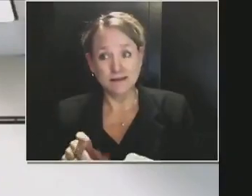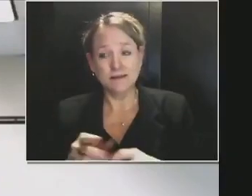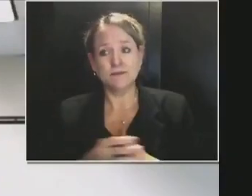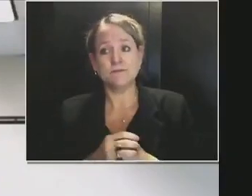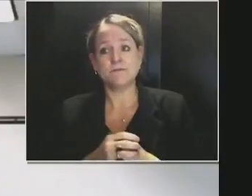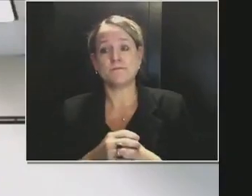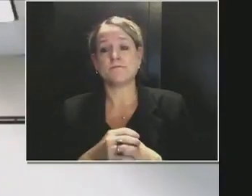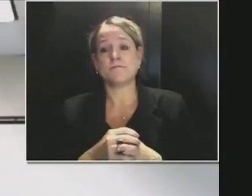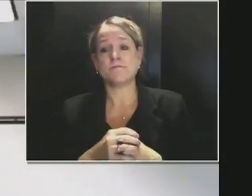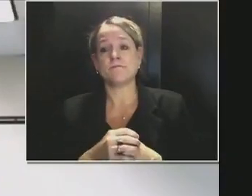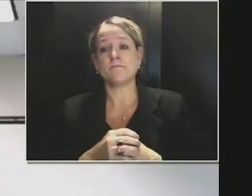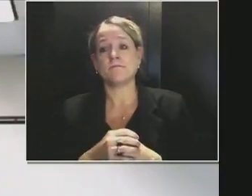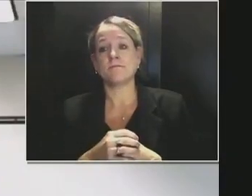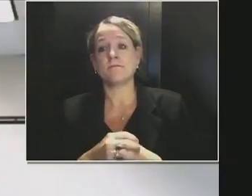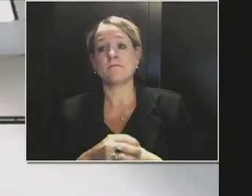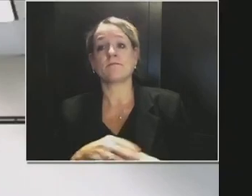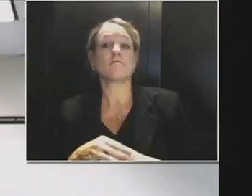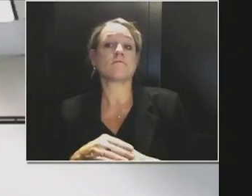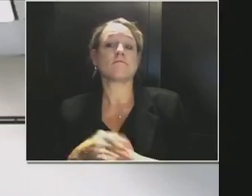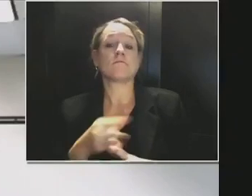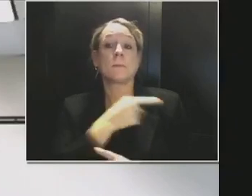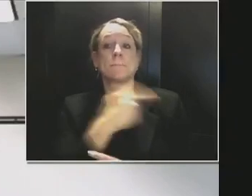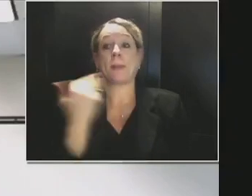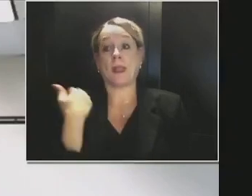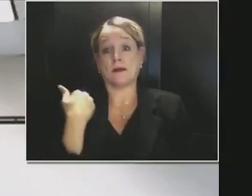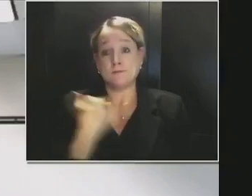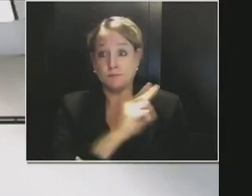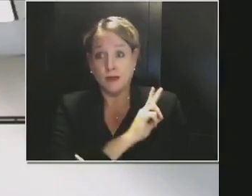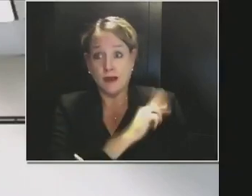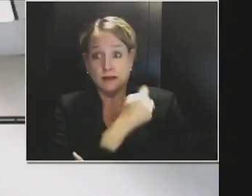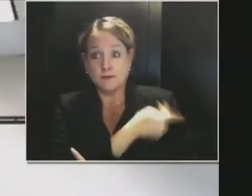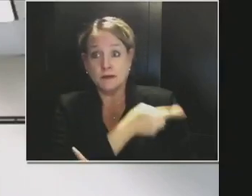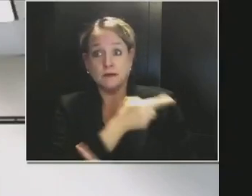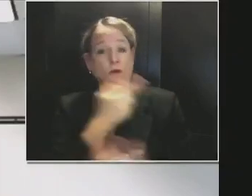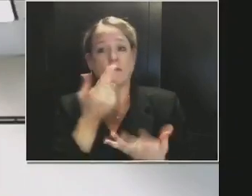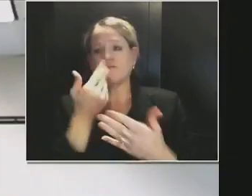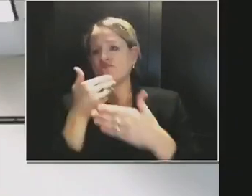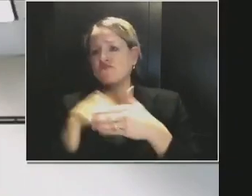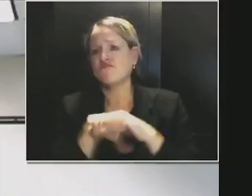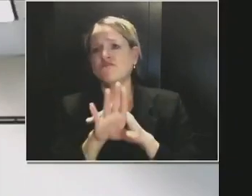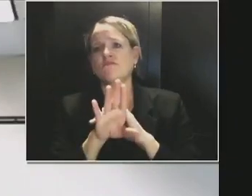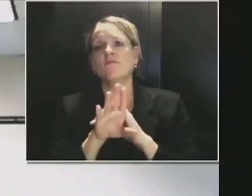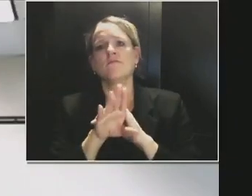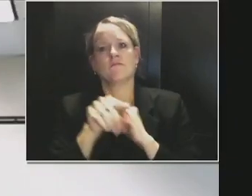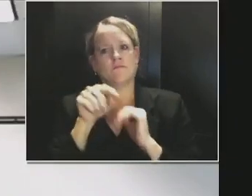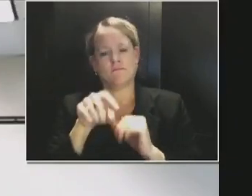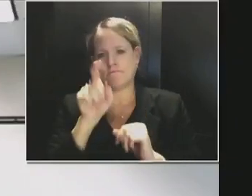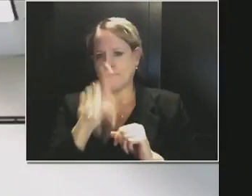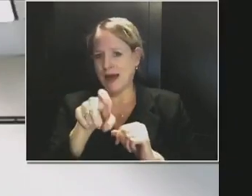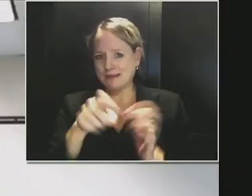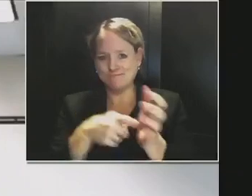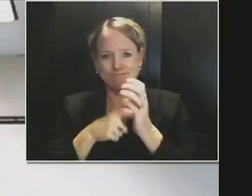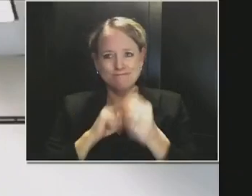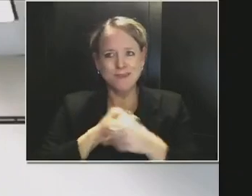As you will see, our growth in lab capacity, which is very good, and we've had the